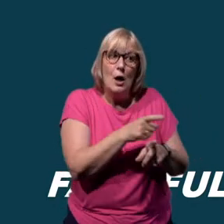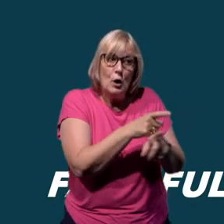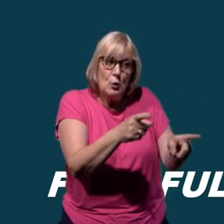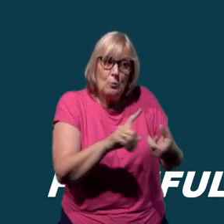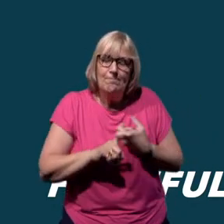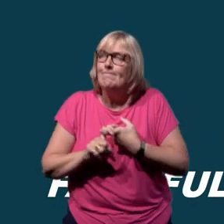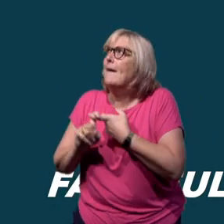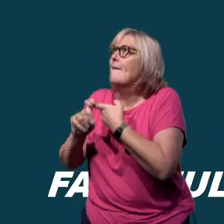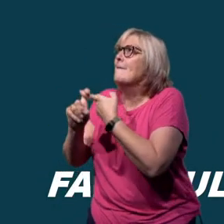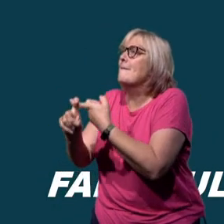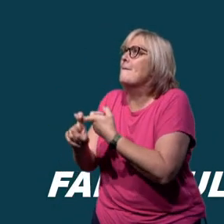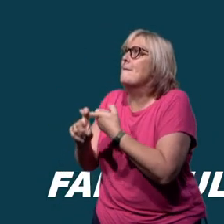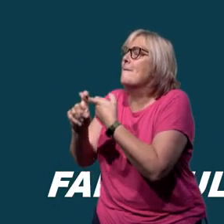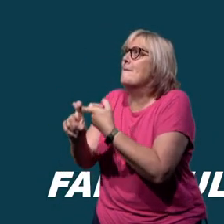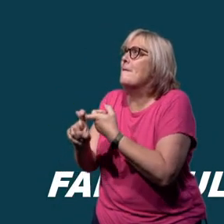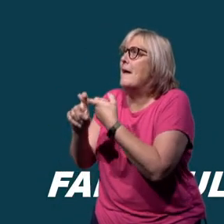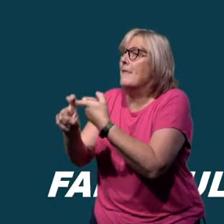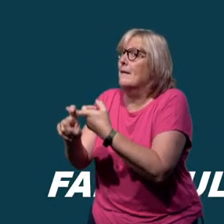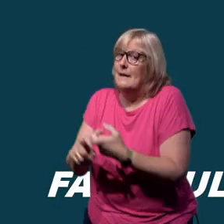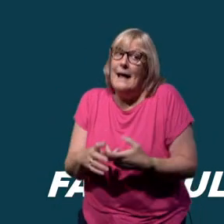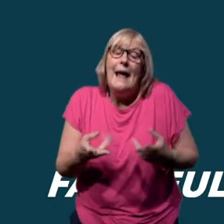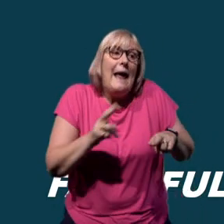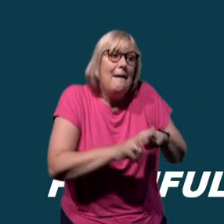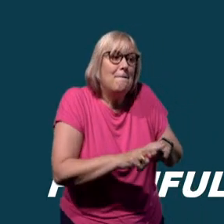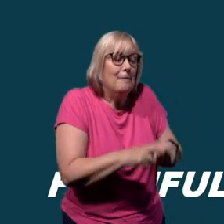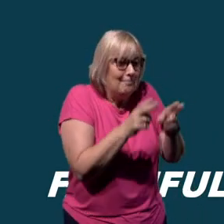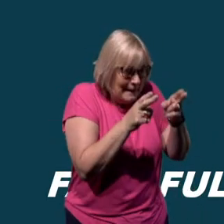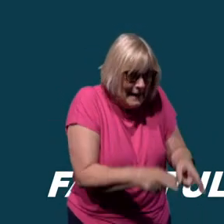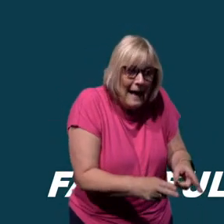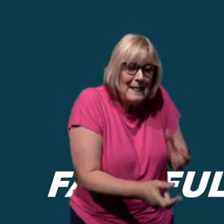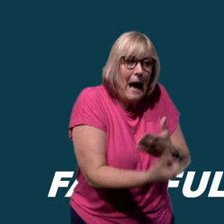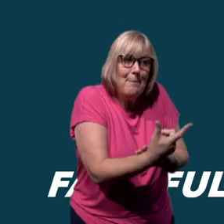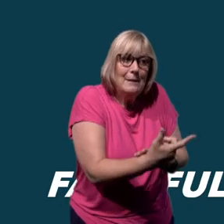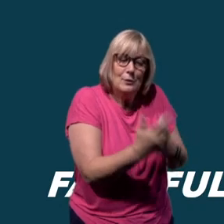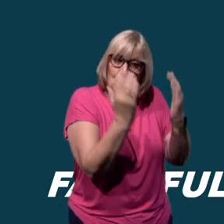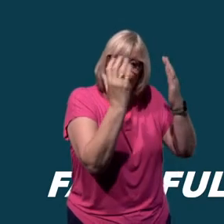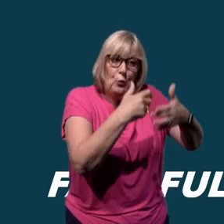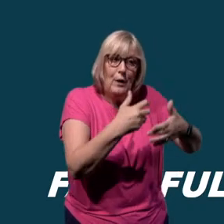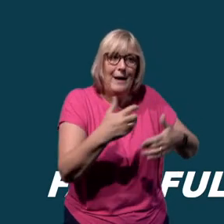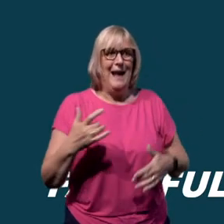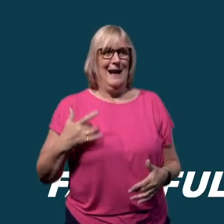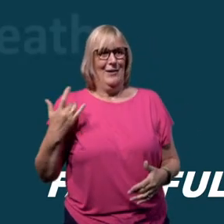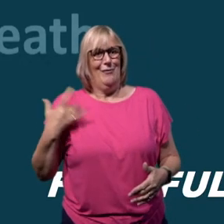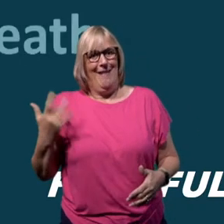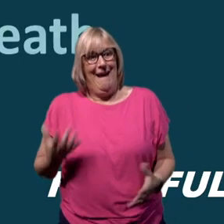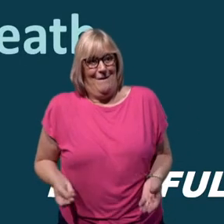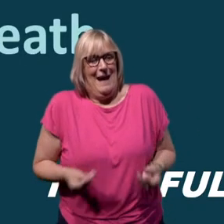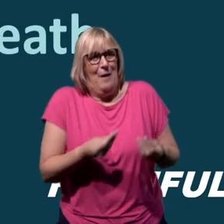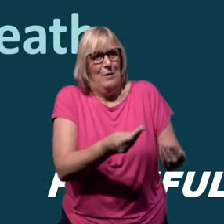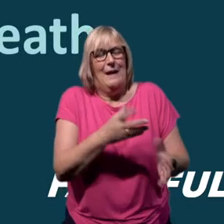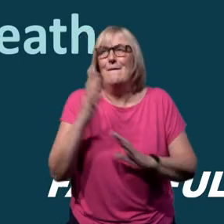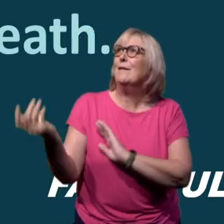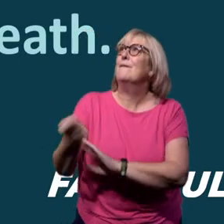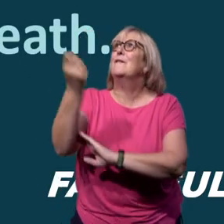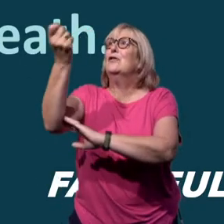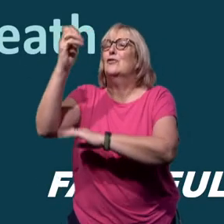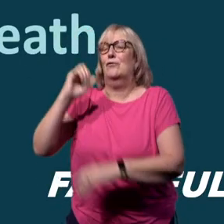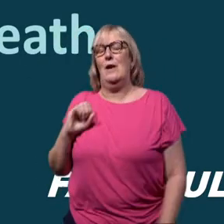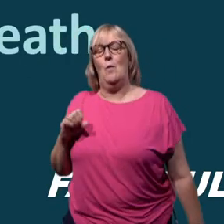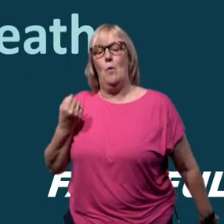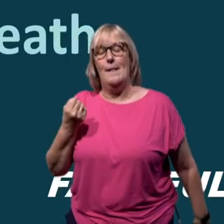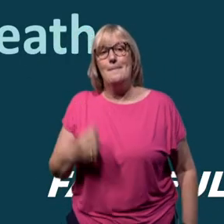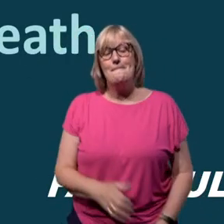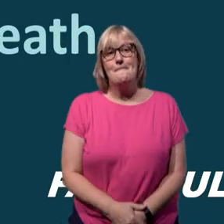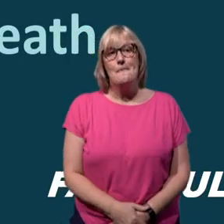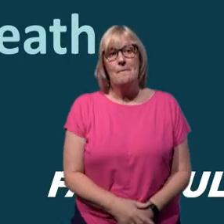faithful, even to the point of death, and I will give you life as your victor's crown.